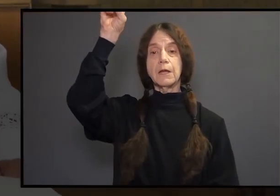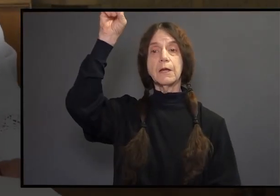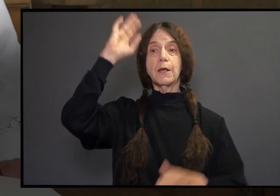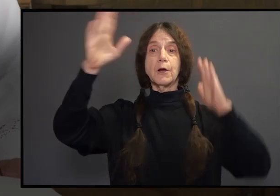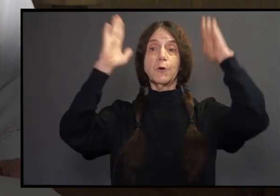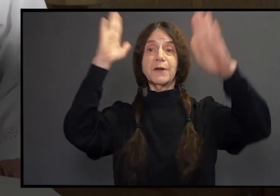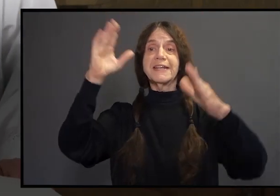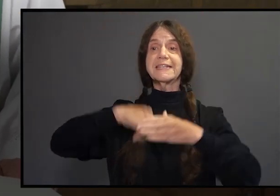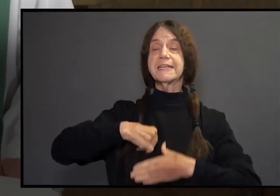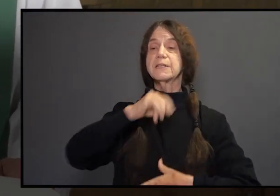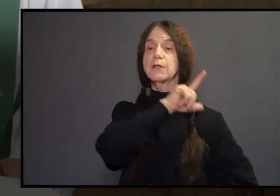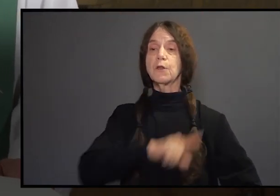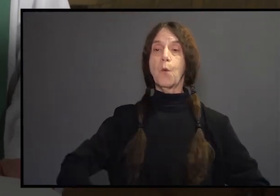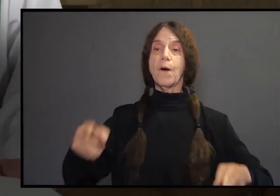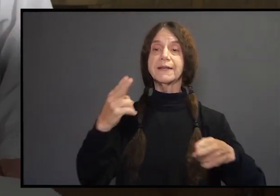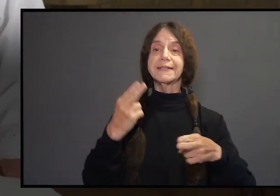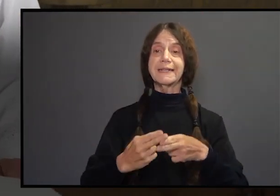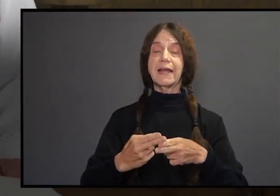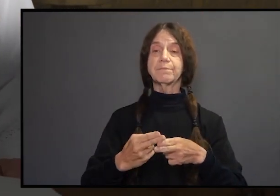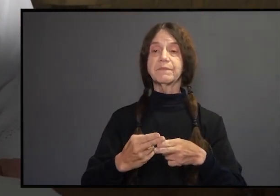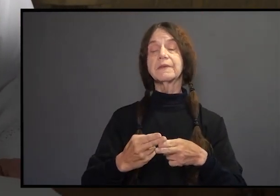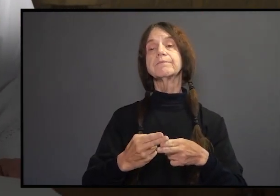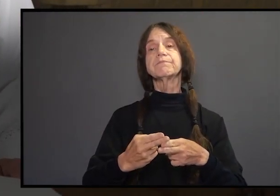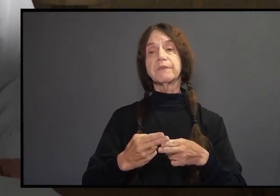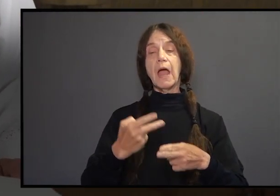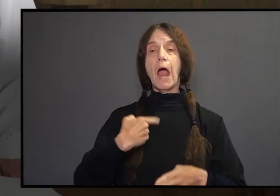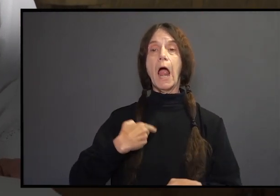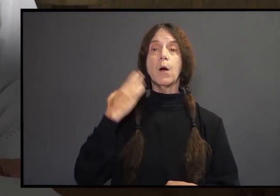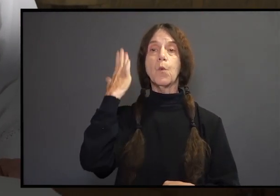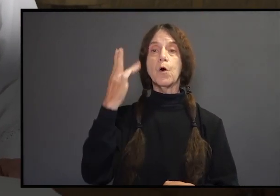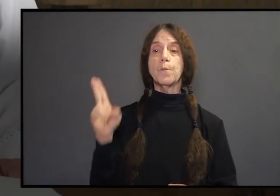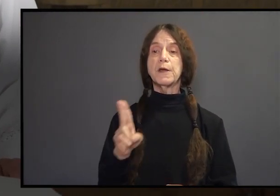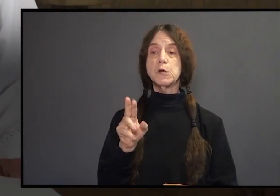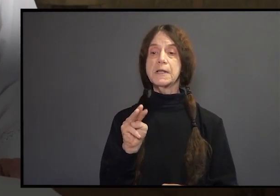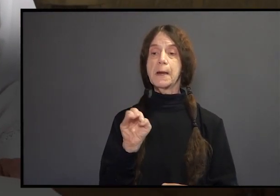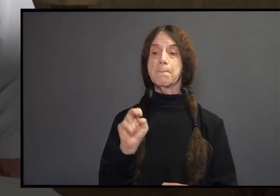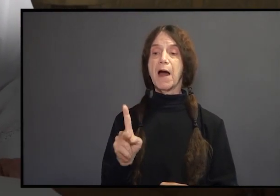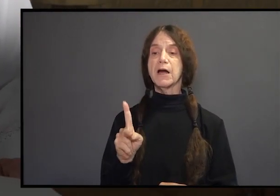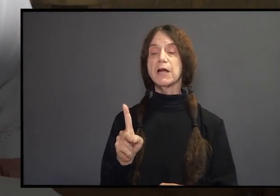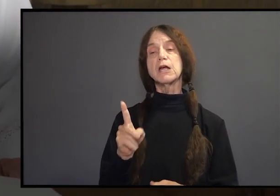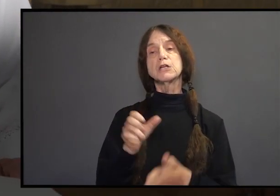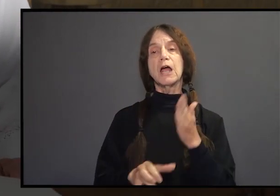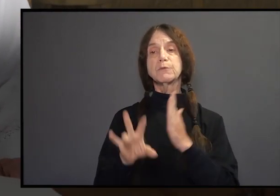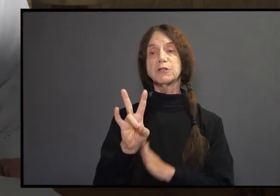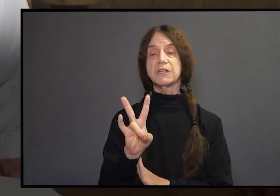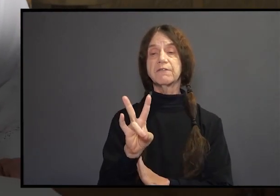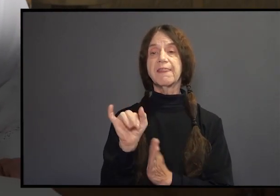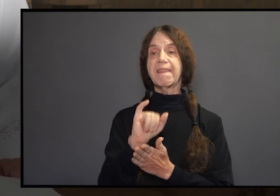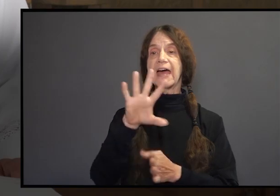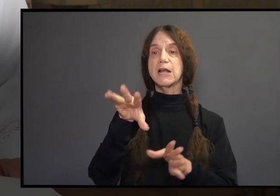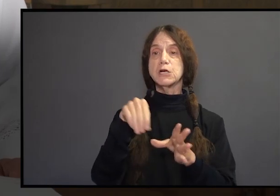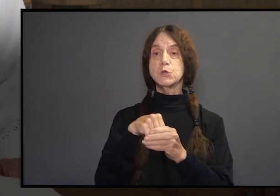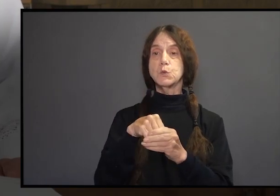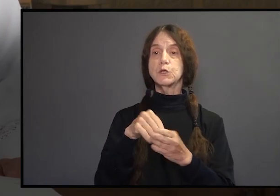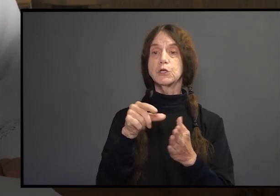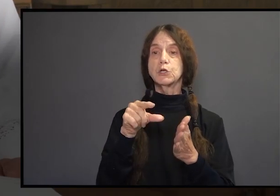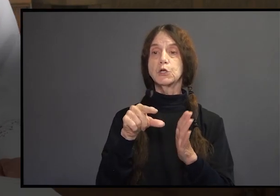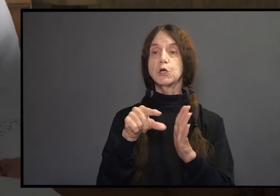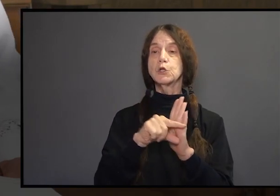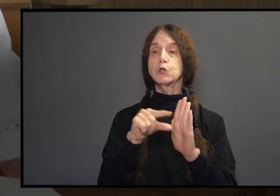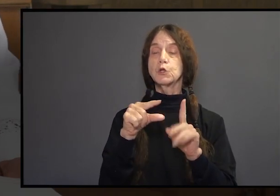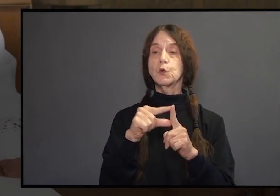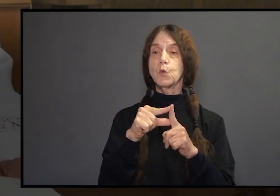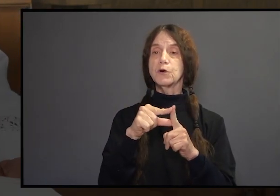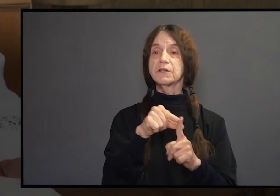Greetings in the name of our Lord Jesus Christ. Our text for this day is from Mark chapter 7, which includes these words in verses